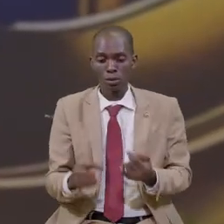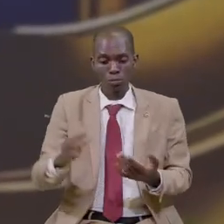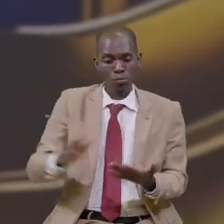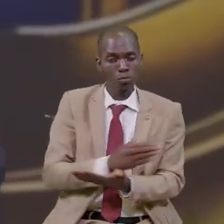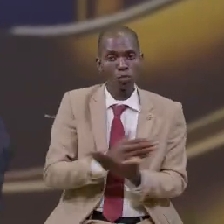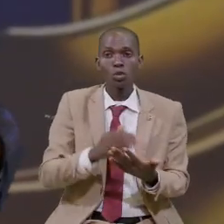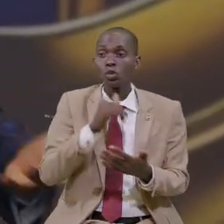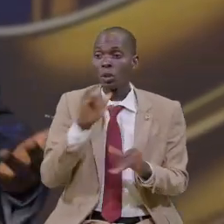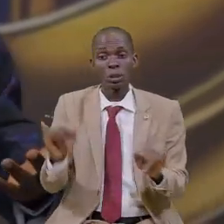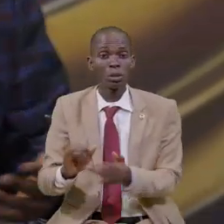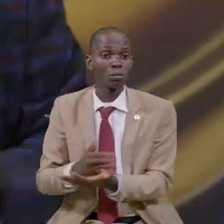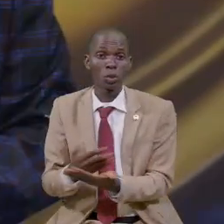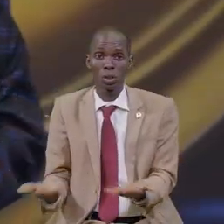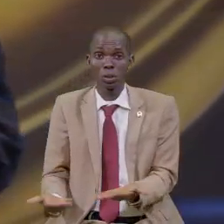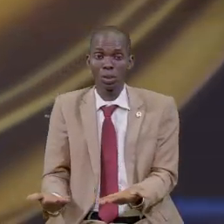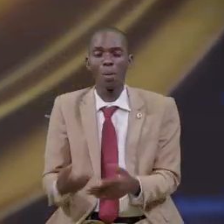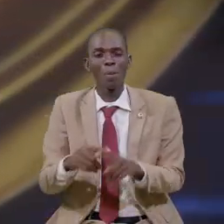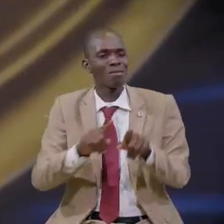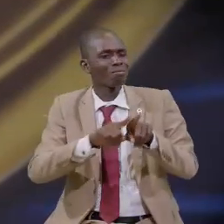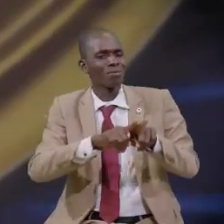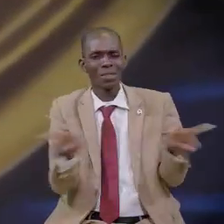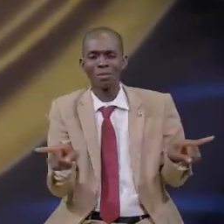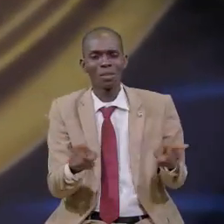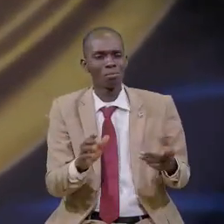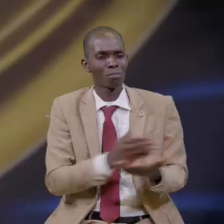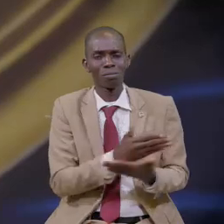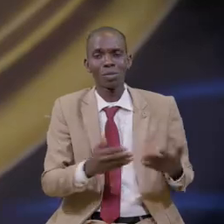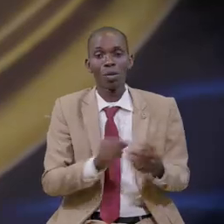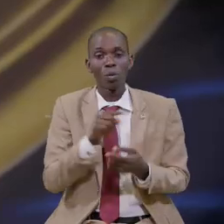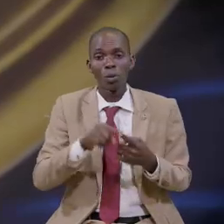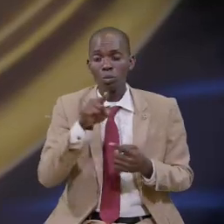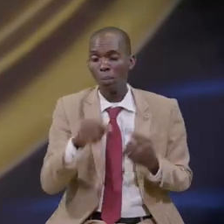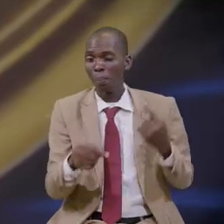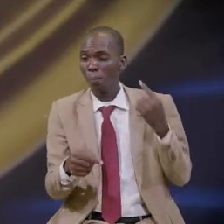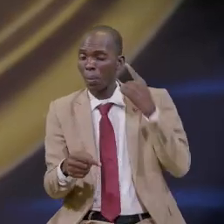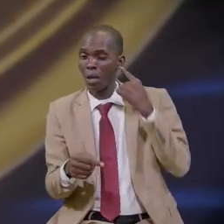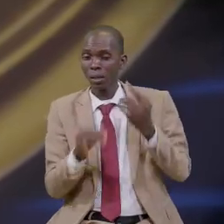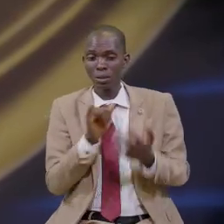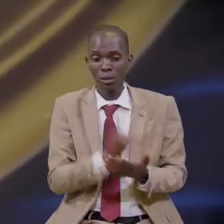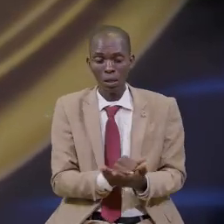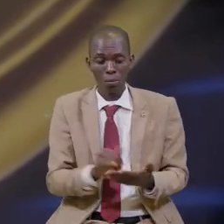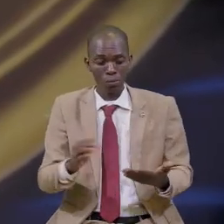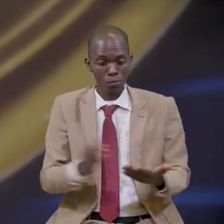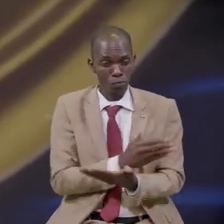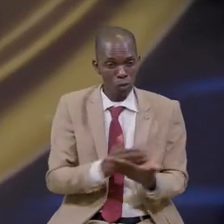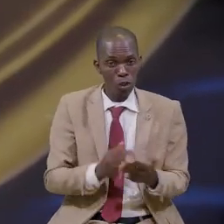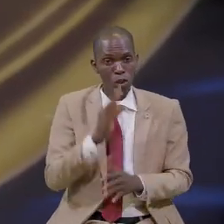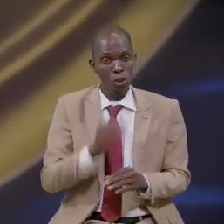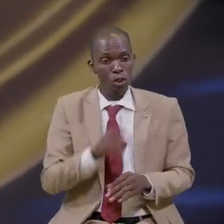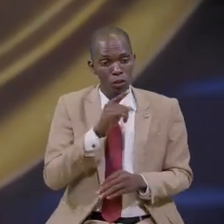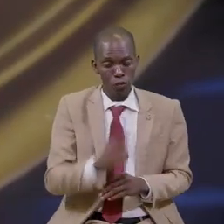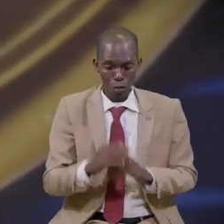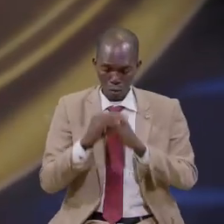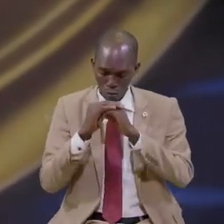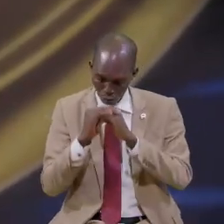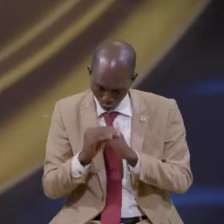it's another kind of music. When you hear that music, if you fall down and you worship and